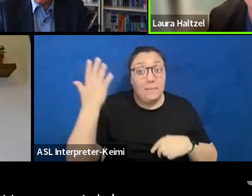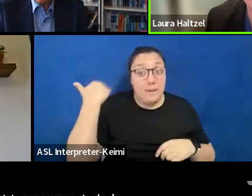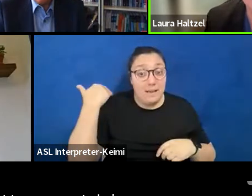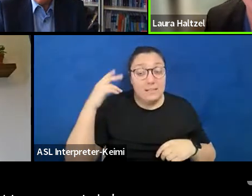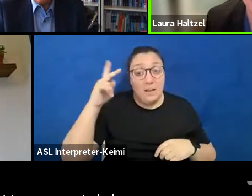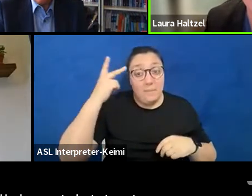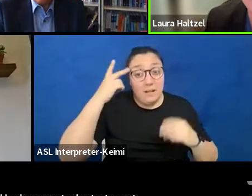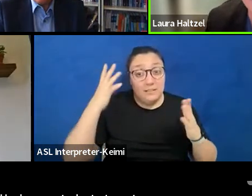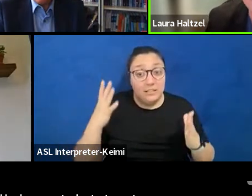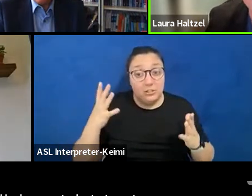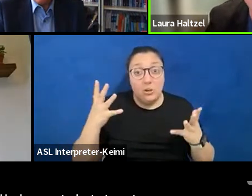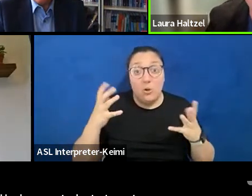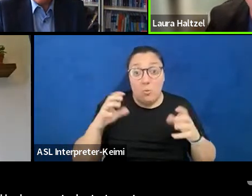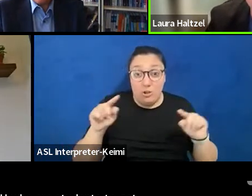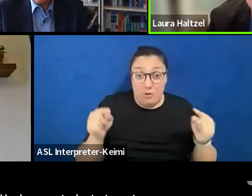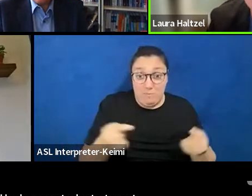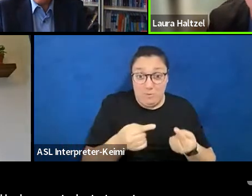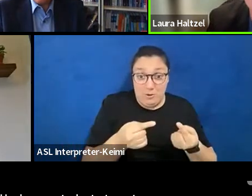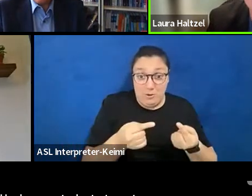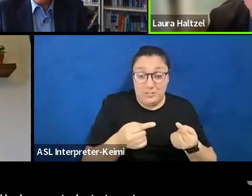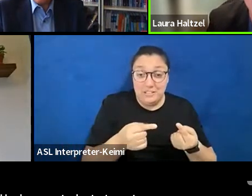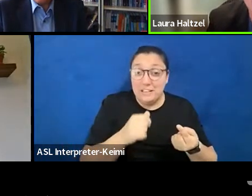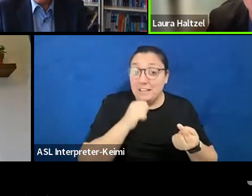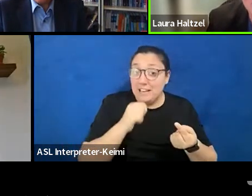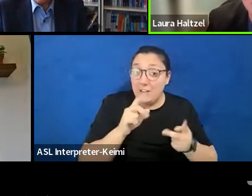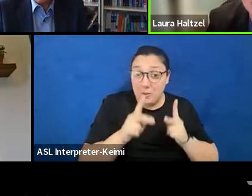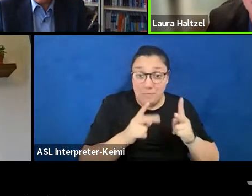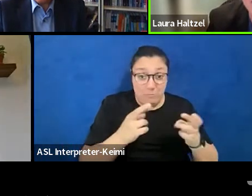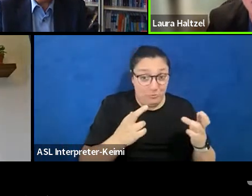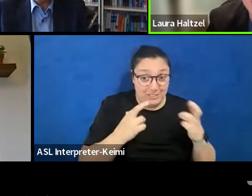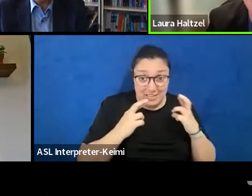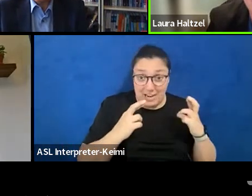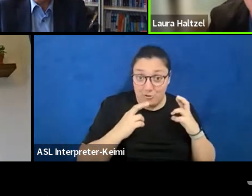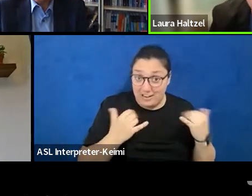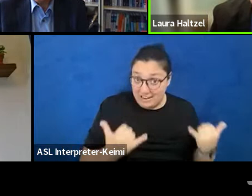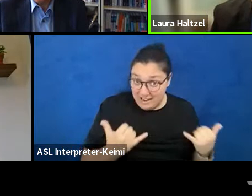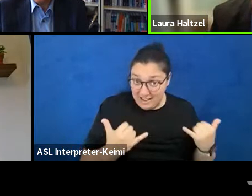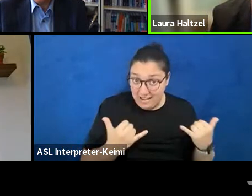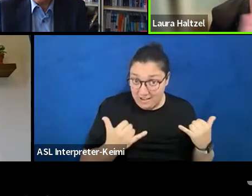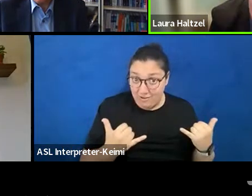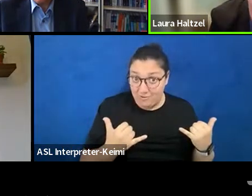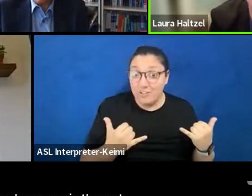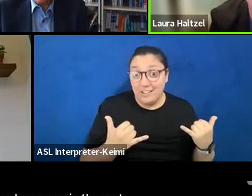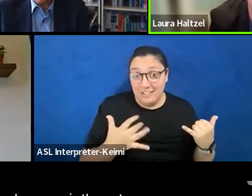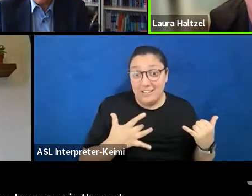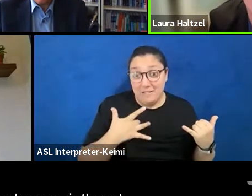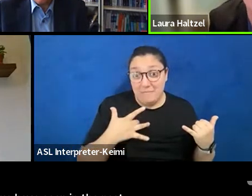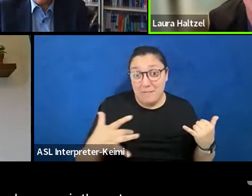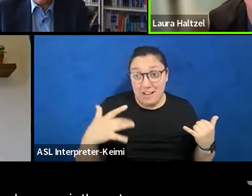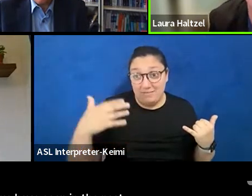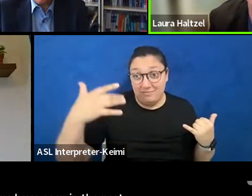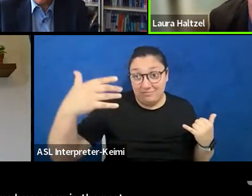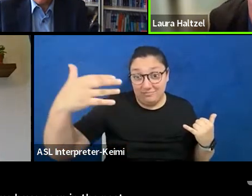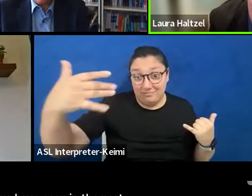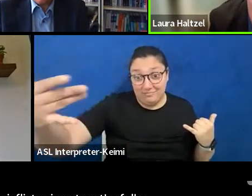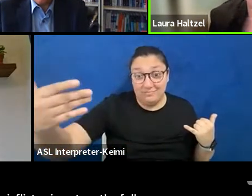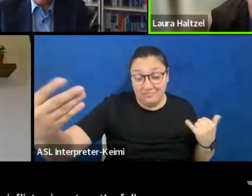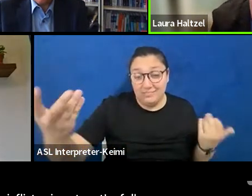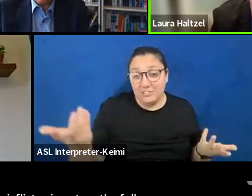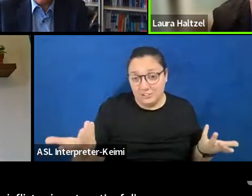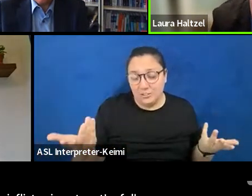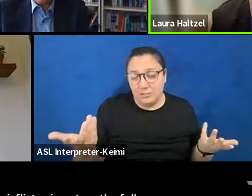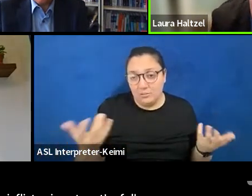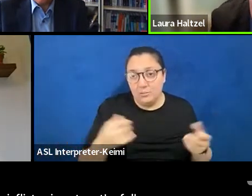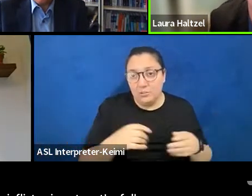politicians like to inflict pain not on the folks that are retiring now, but coming down the pipeline. And so